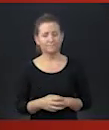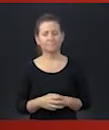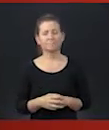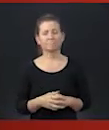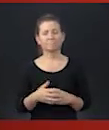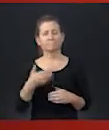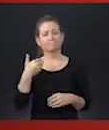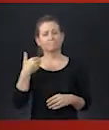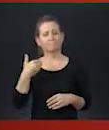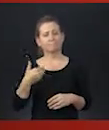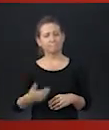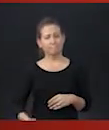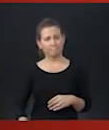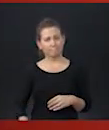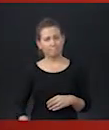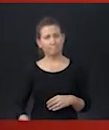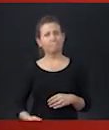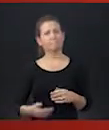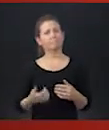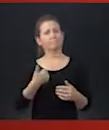I am